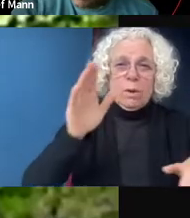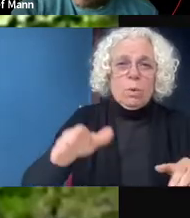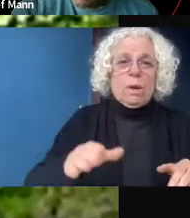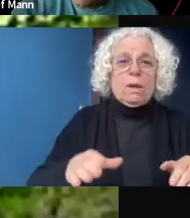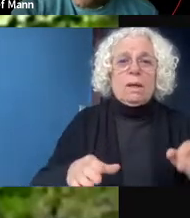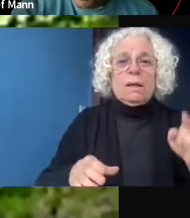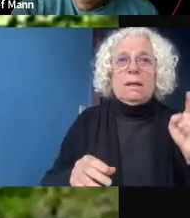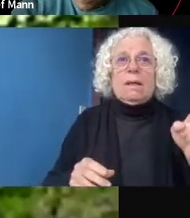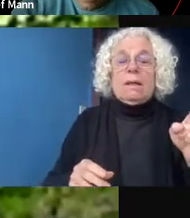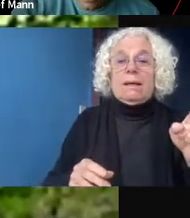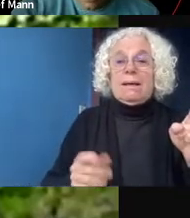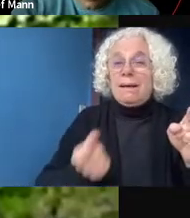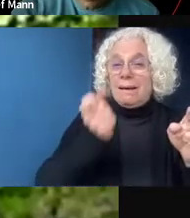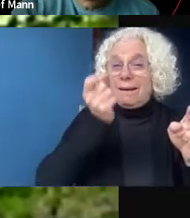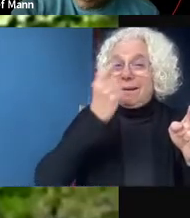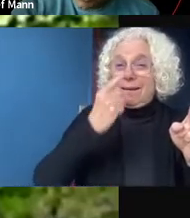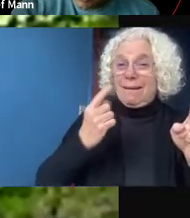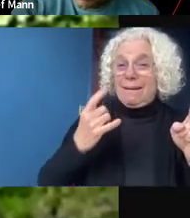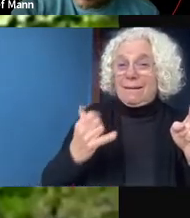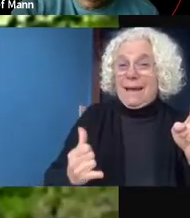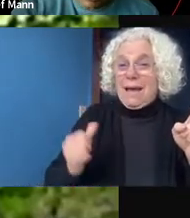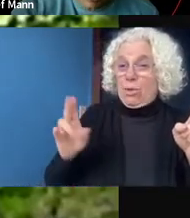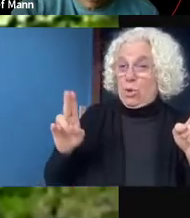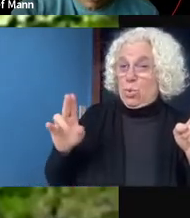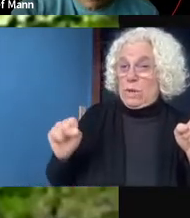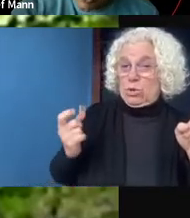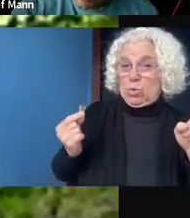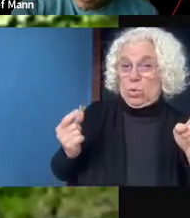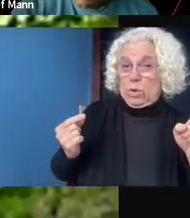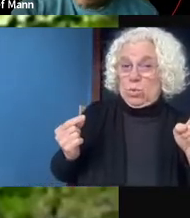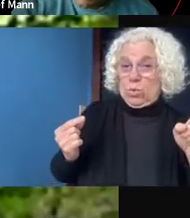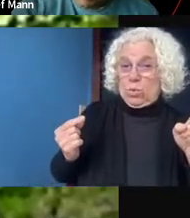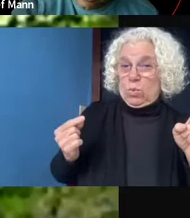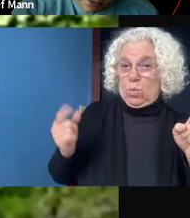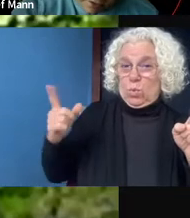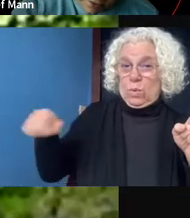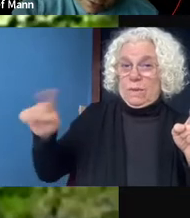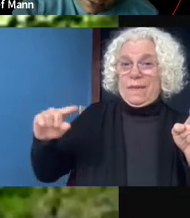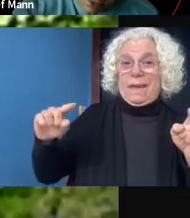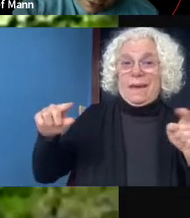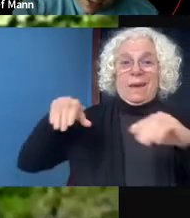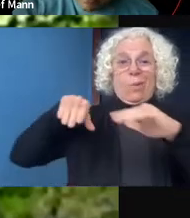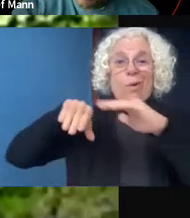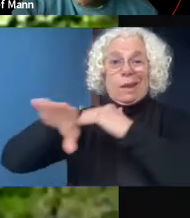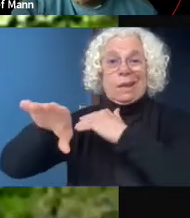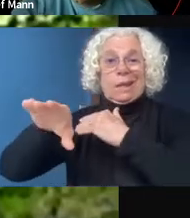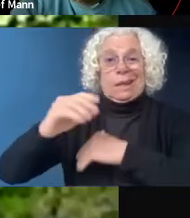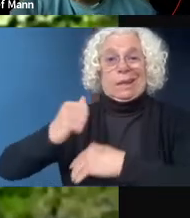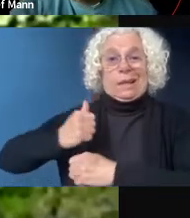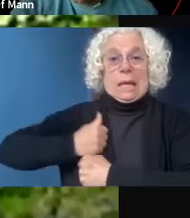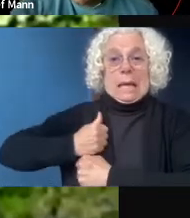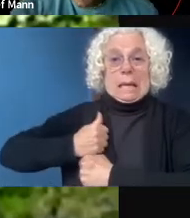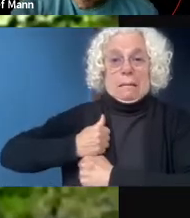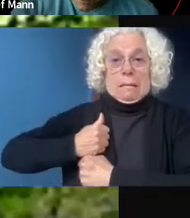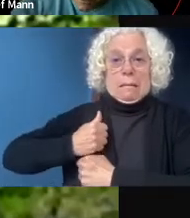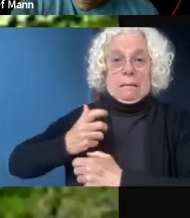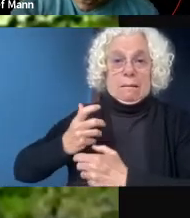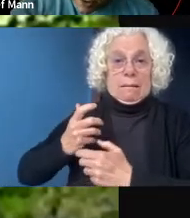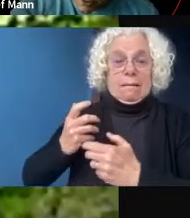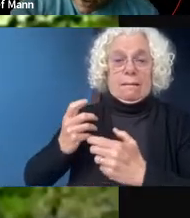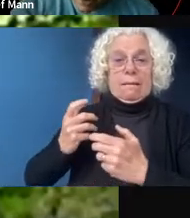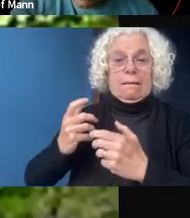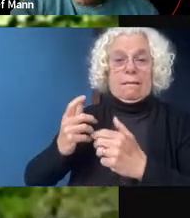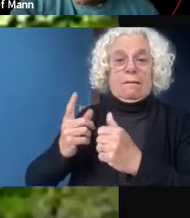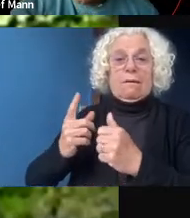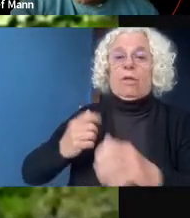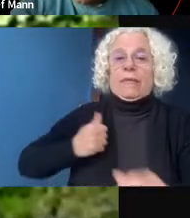invaded Canada. Once was, the first time was when they were chasing Tecumseh. The